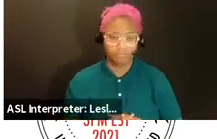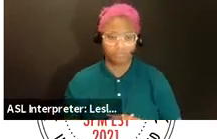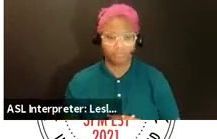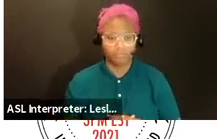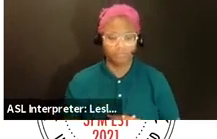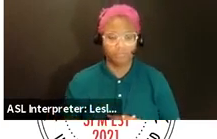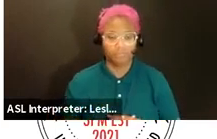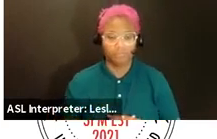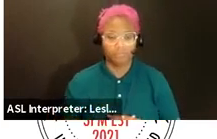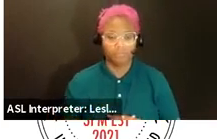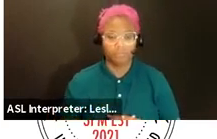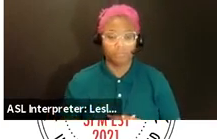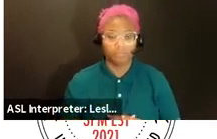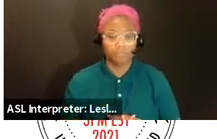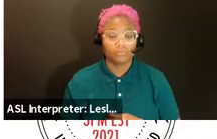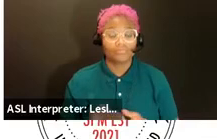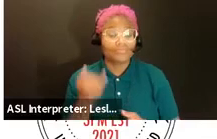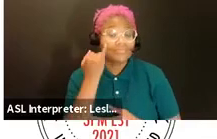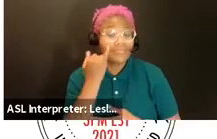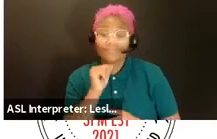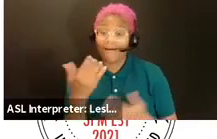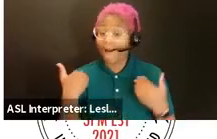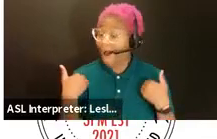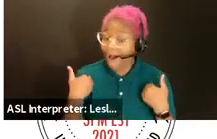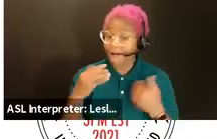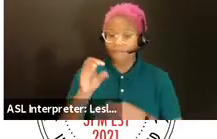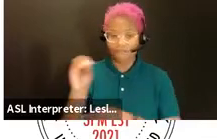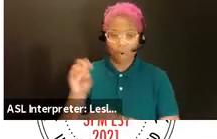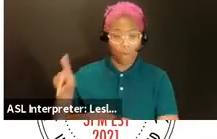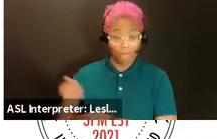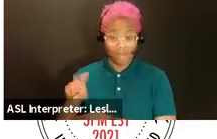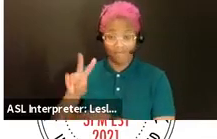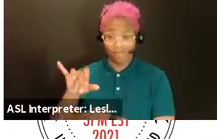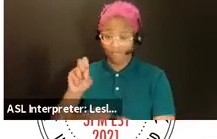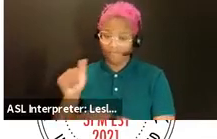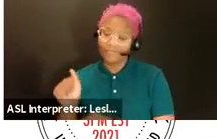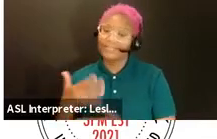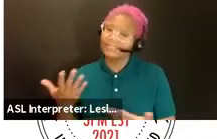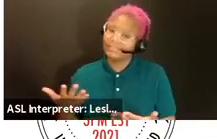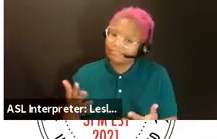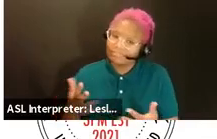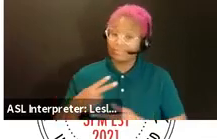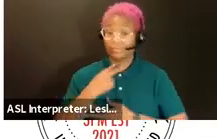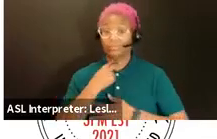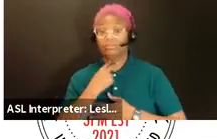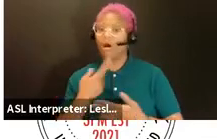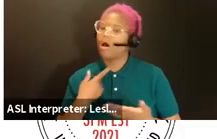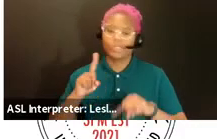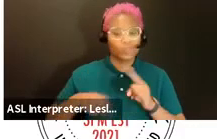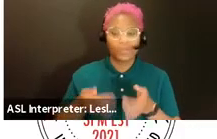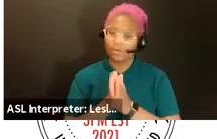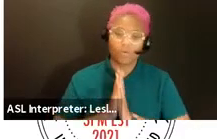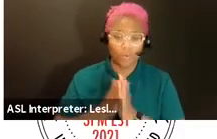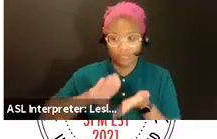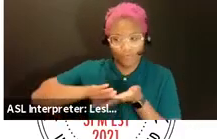don't have that PRO visa already, then you're going to be kind of stuck trying to go through the national interest exception process in your own country.